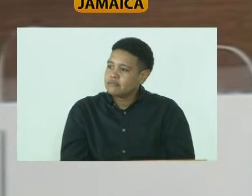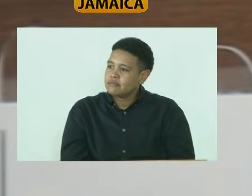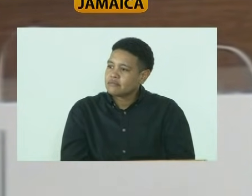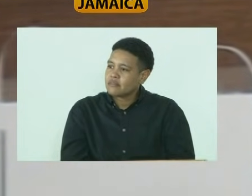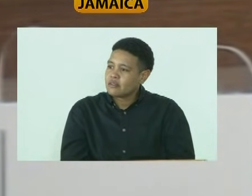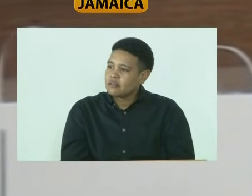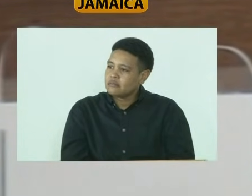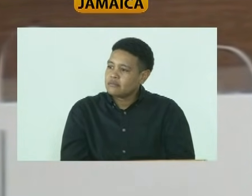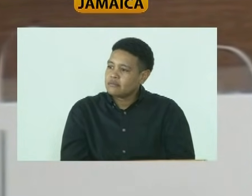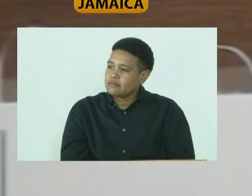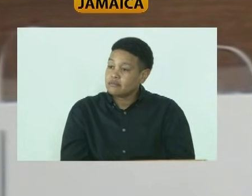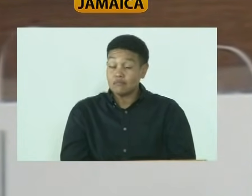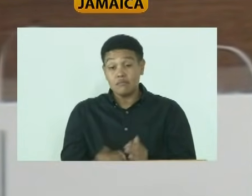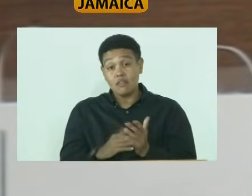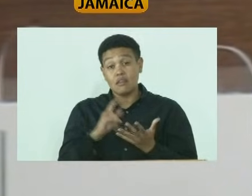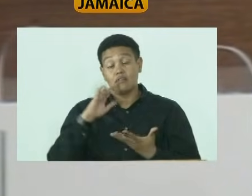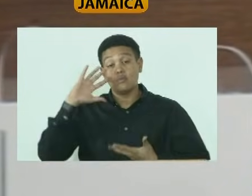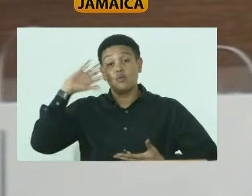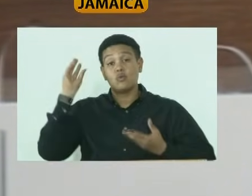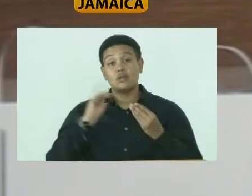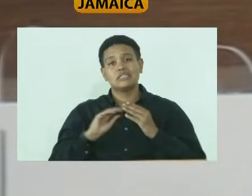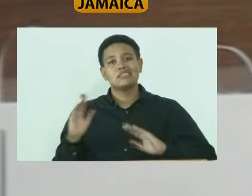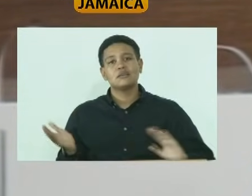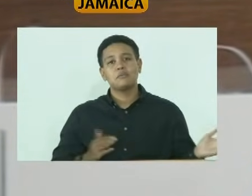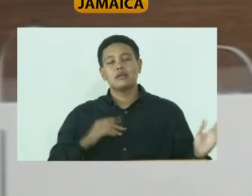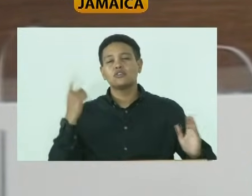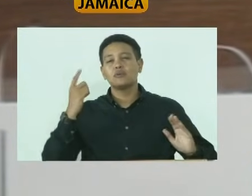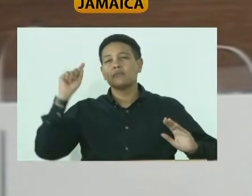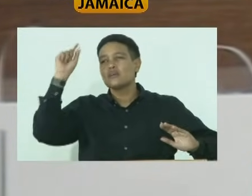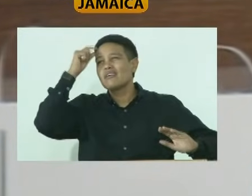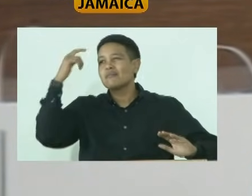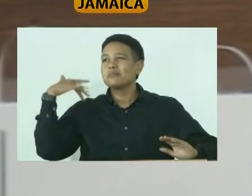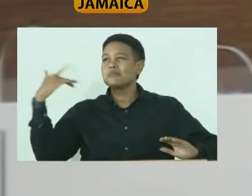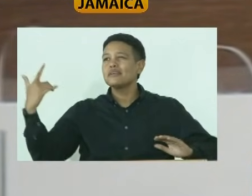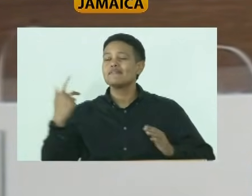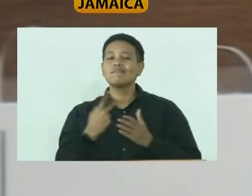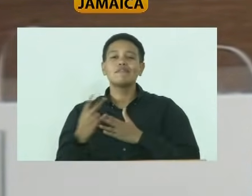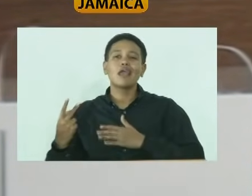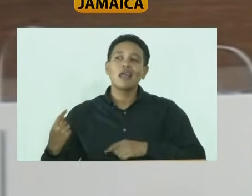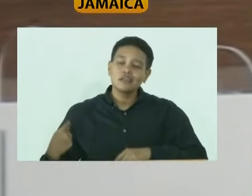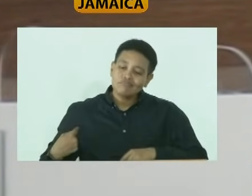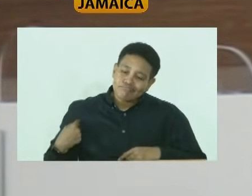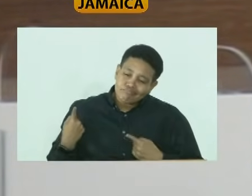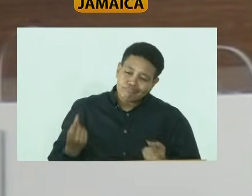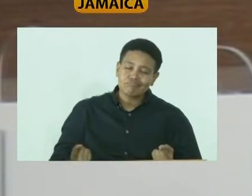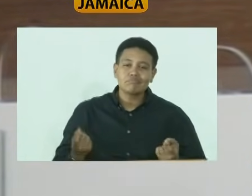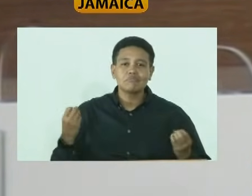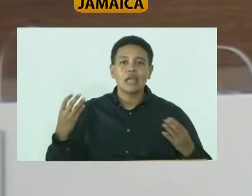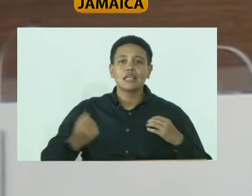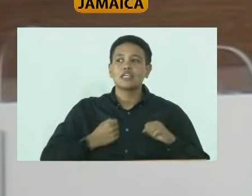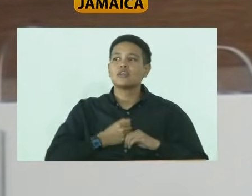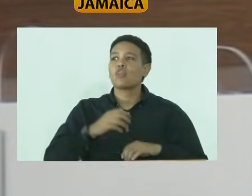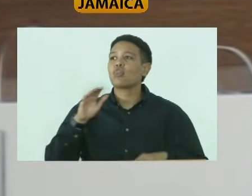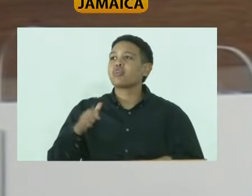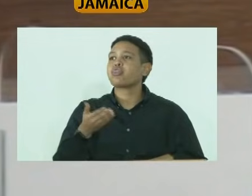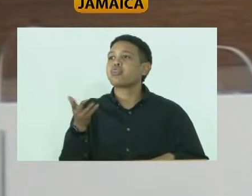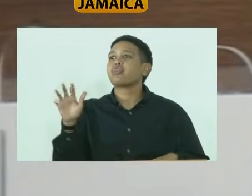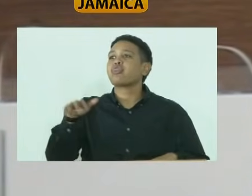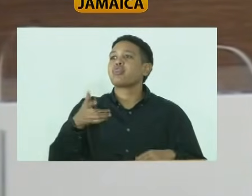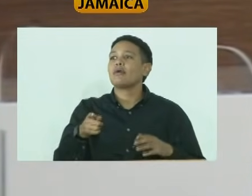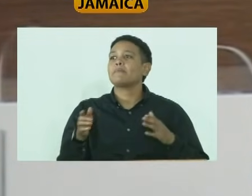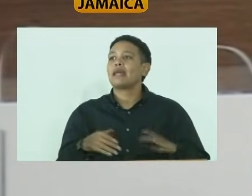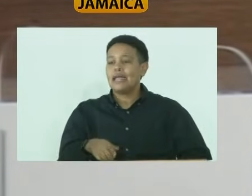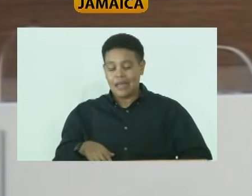a holistic plan, something that governments have failed for many, many decades. This